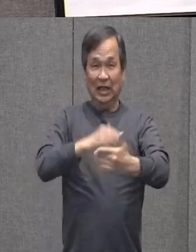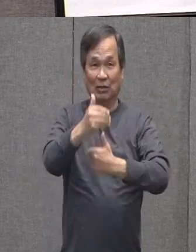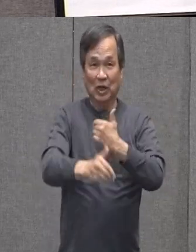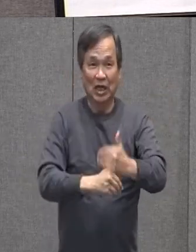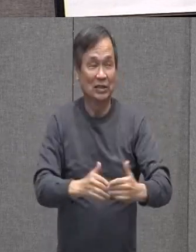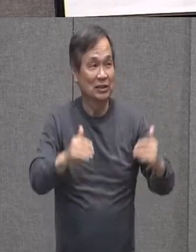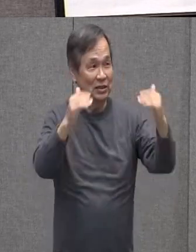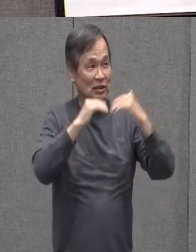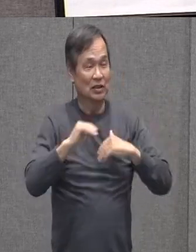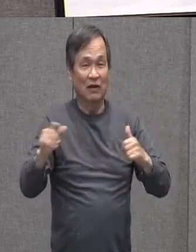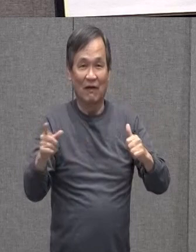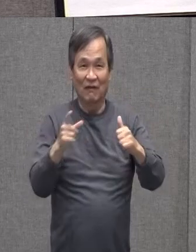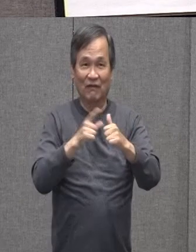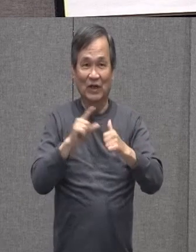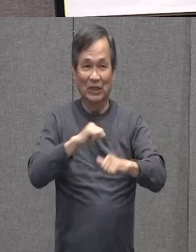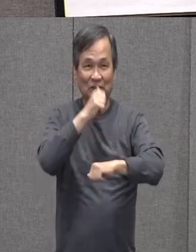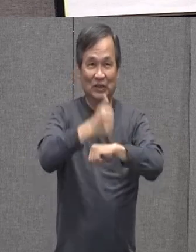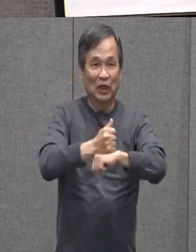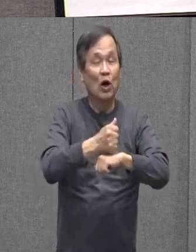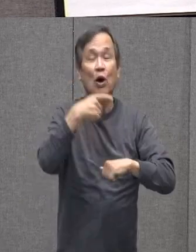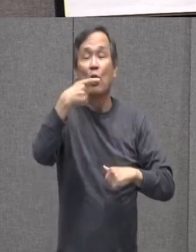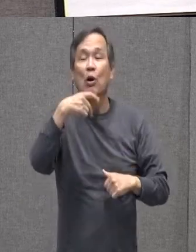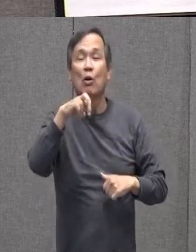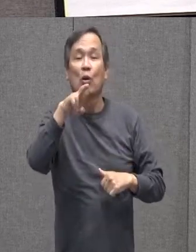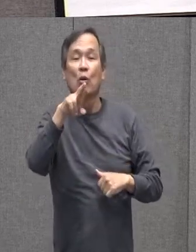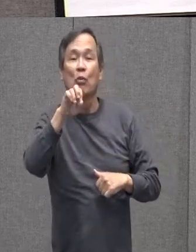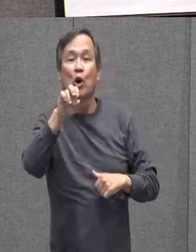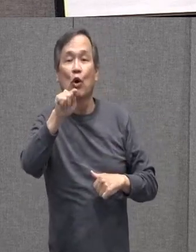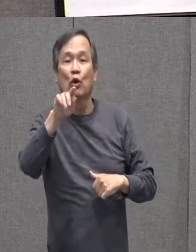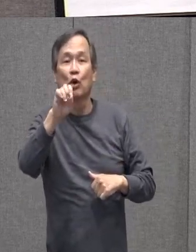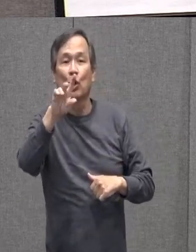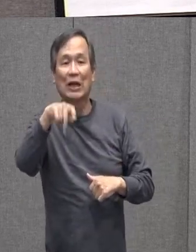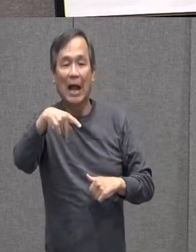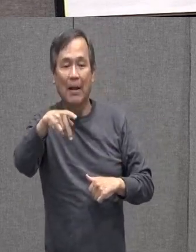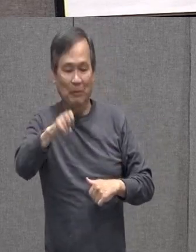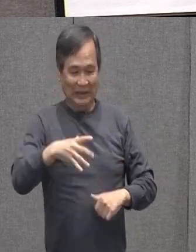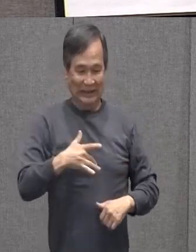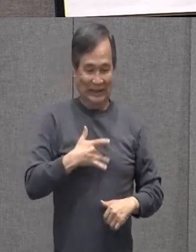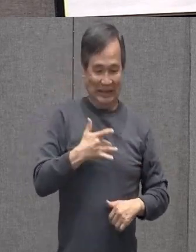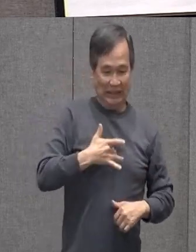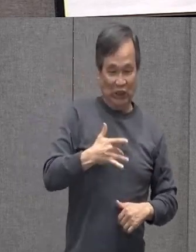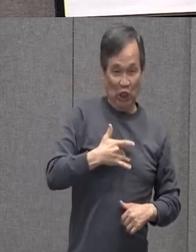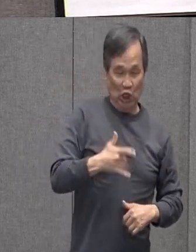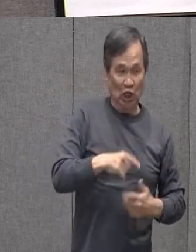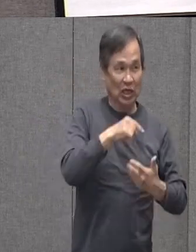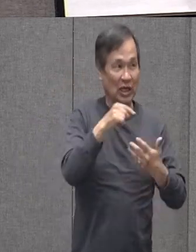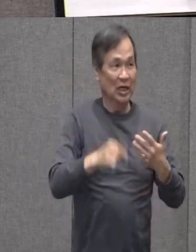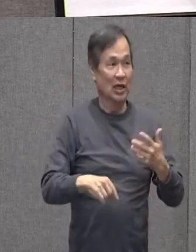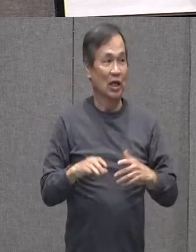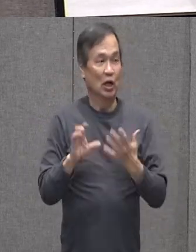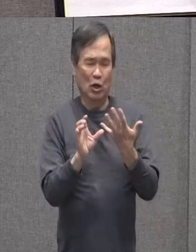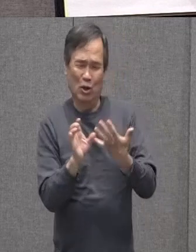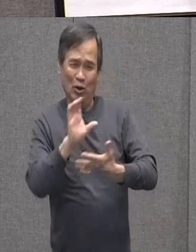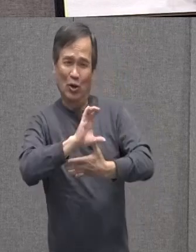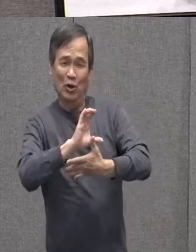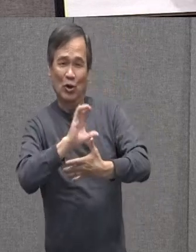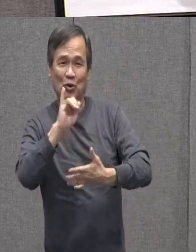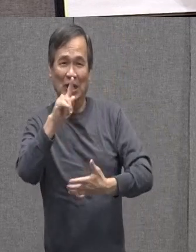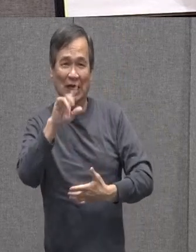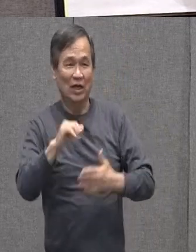prototype, sensor, and I know Mr. Abeda was already talking about a sensor, criteria,